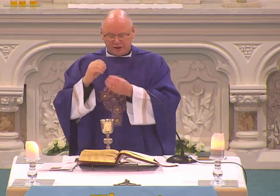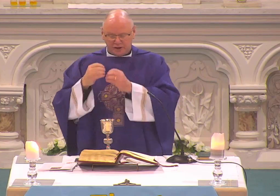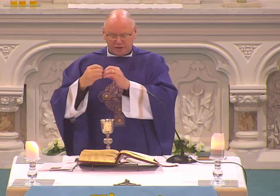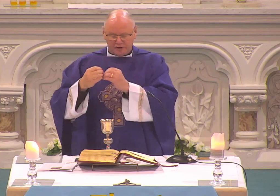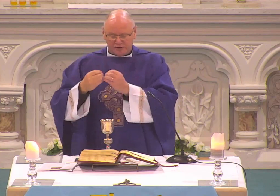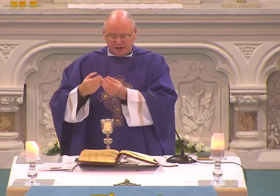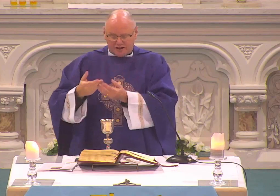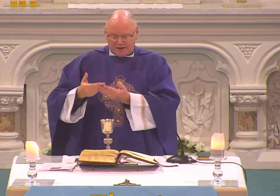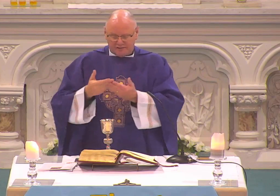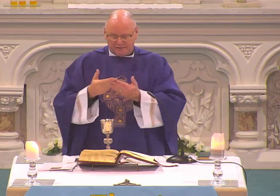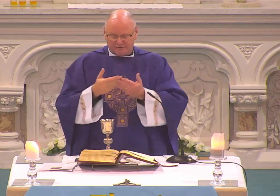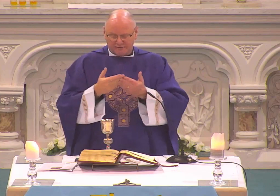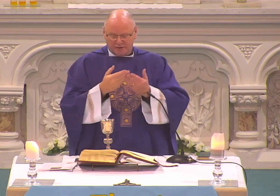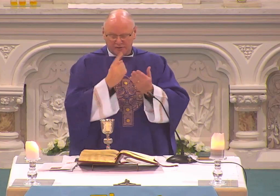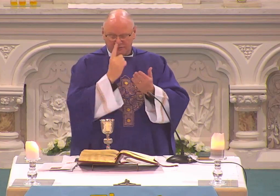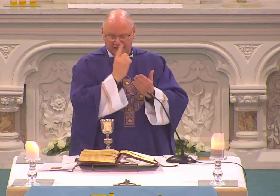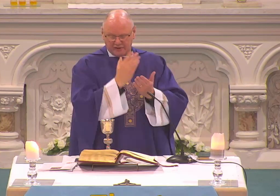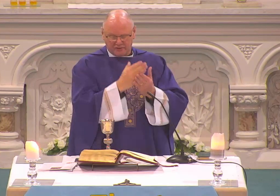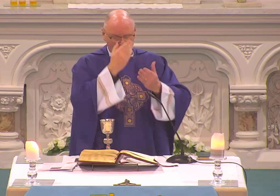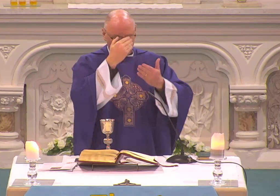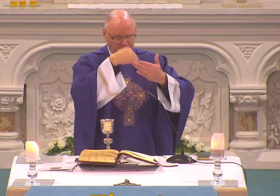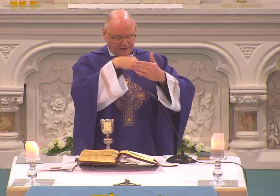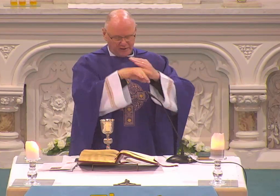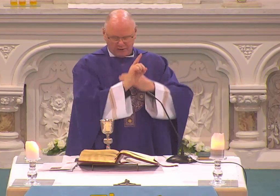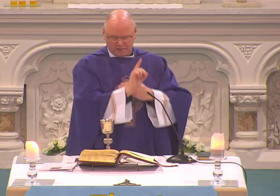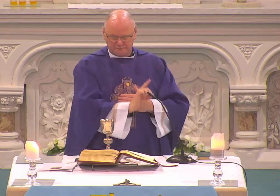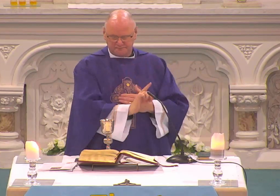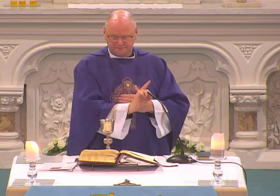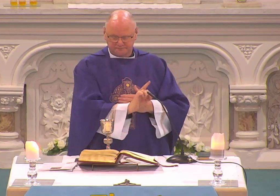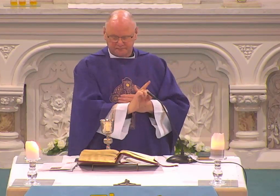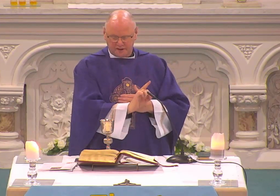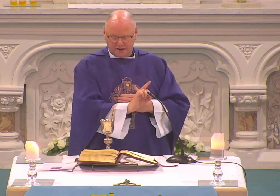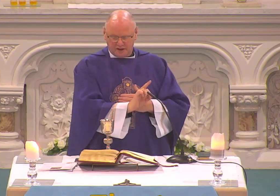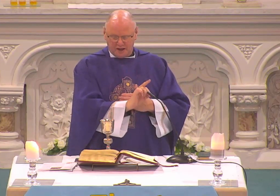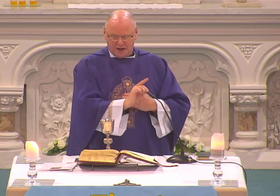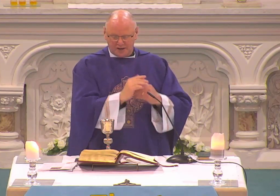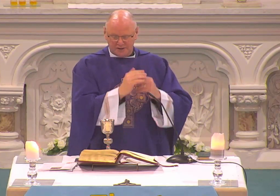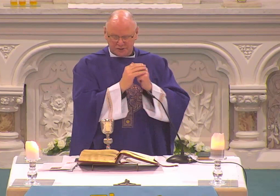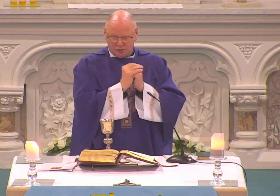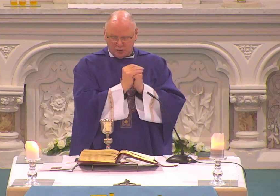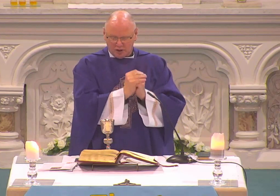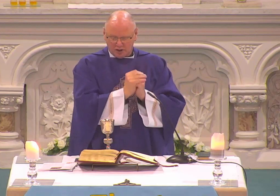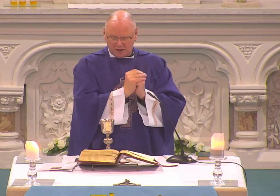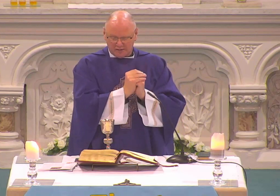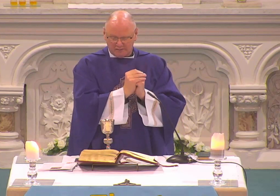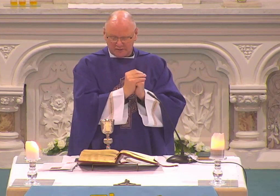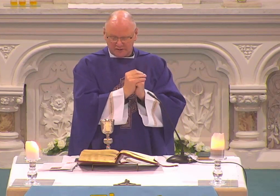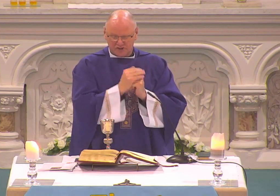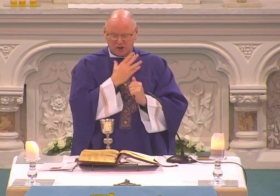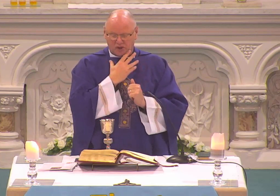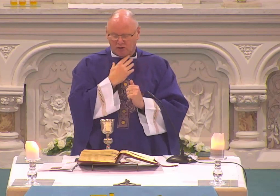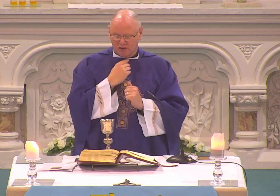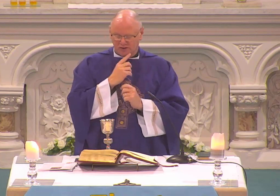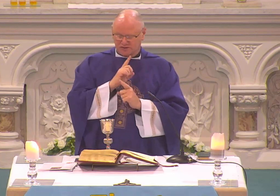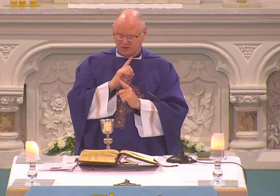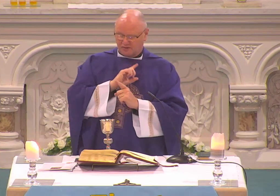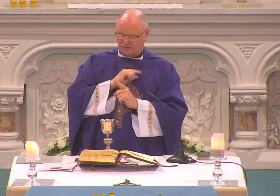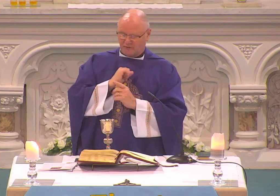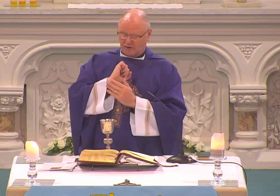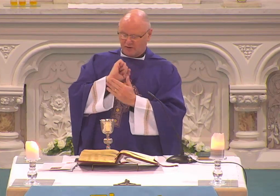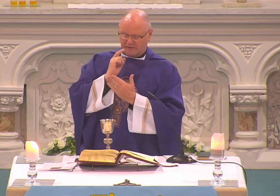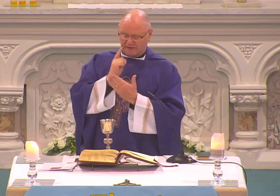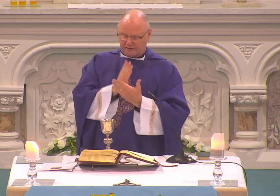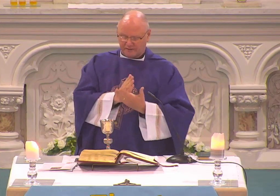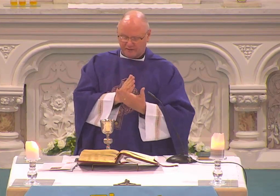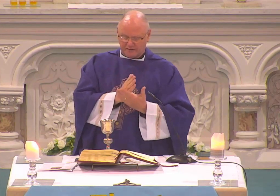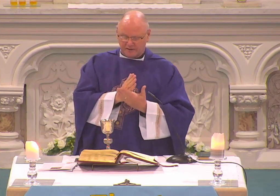already created a gift of faith within her. And so ardently did she thirst for